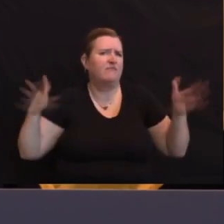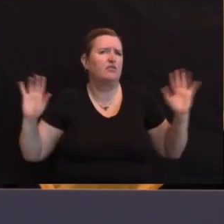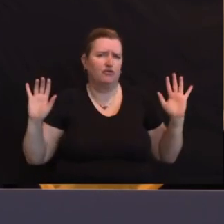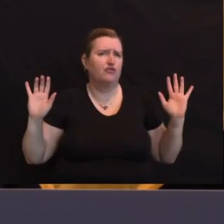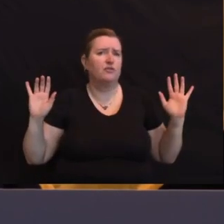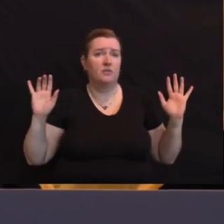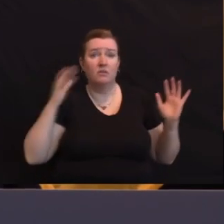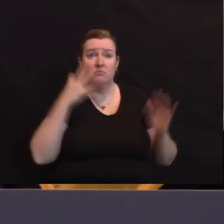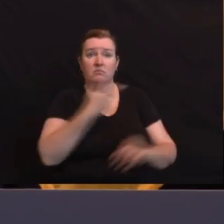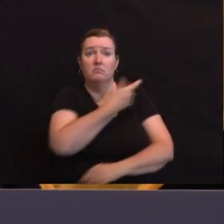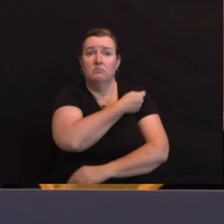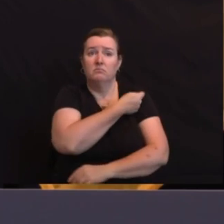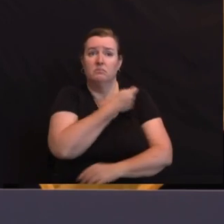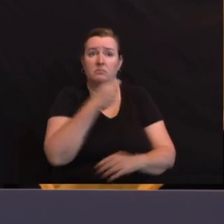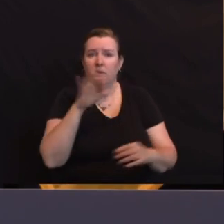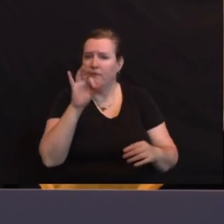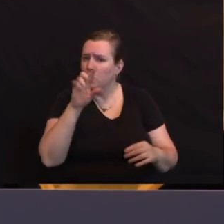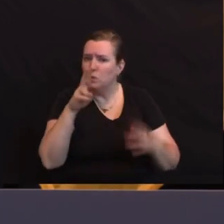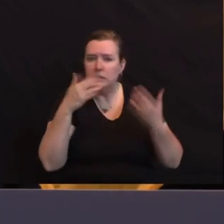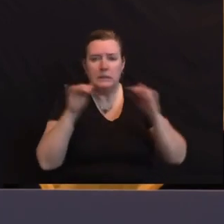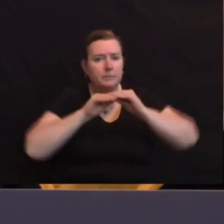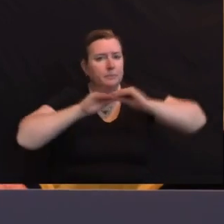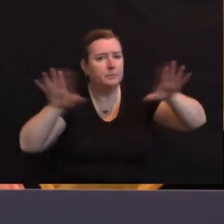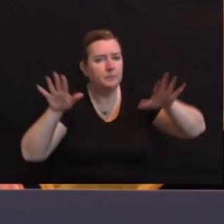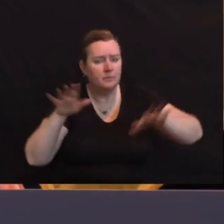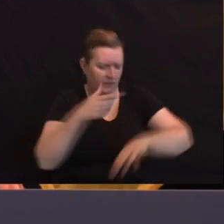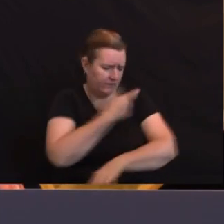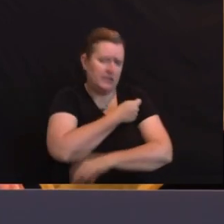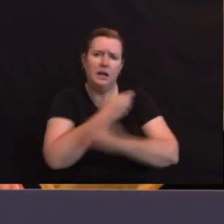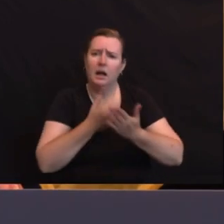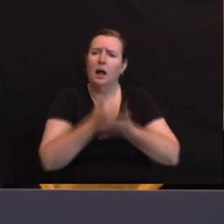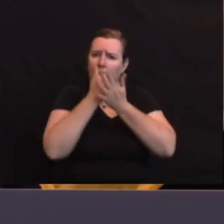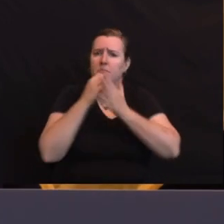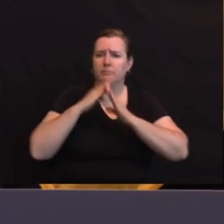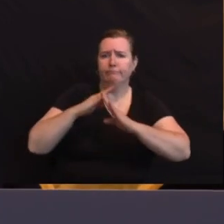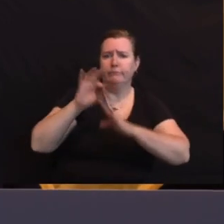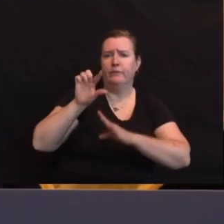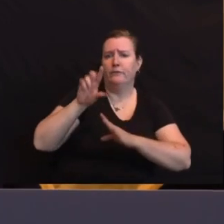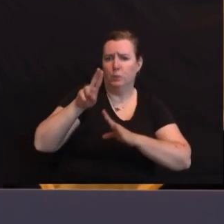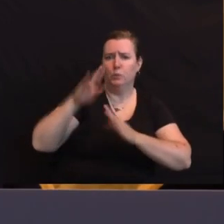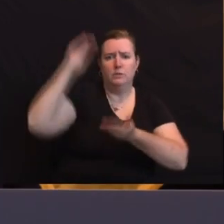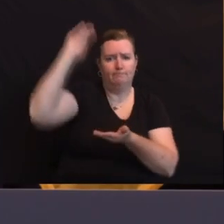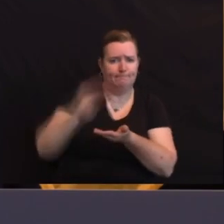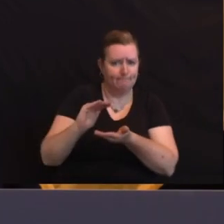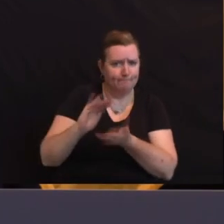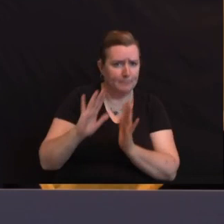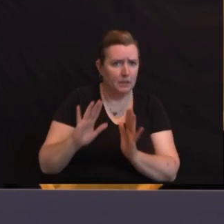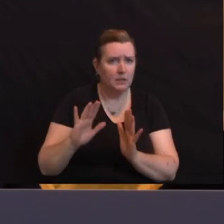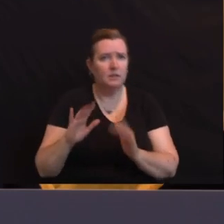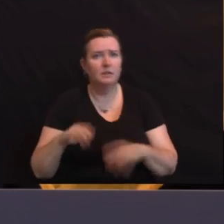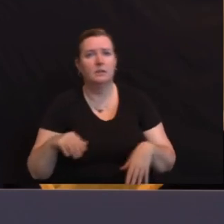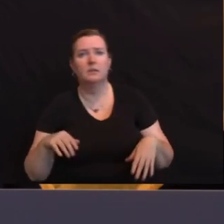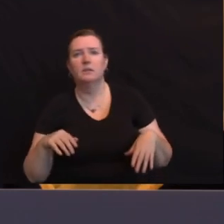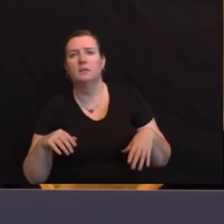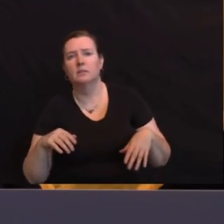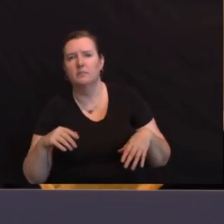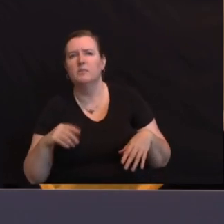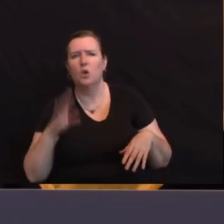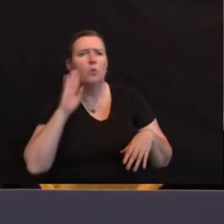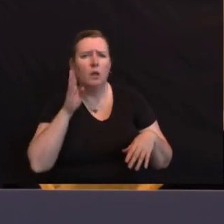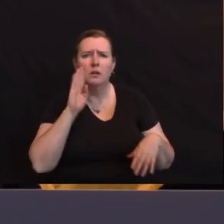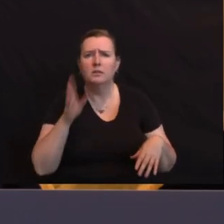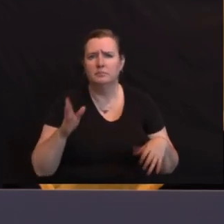right? So that's a huge step, but that doesn't mean we're going to be able to get back immediately to the old ways of doing things. But that's a game changer. We'll have that. We